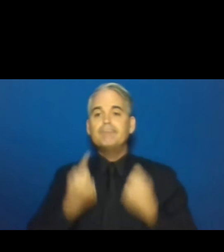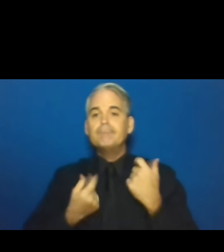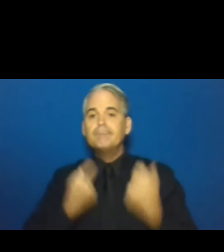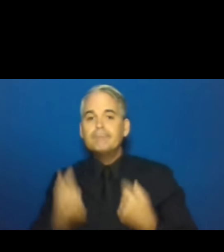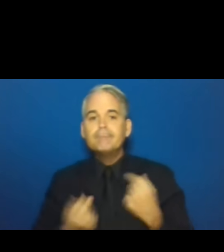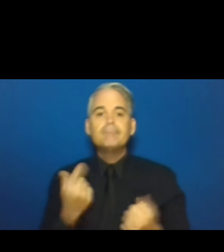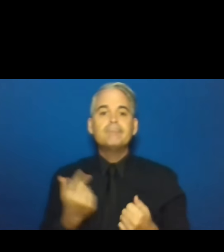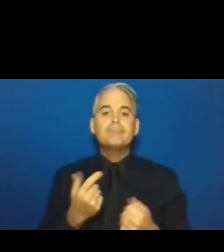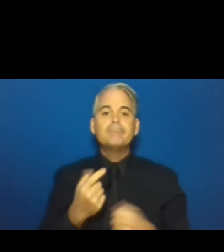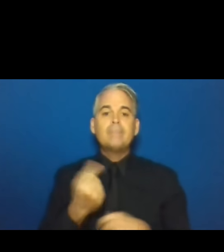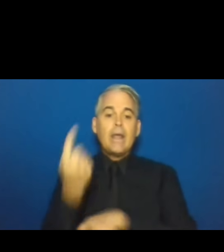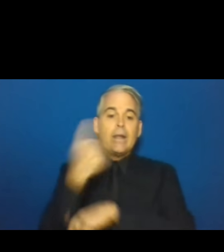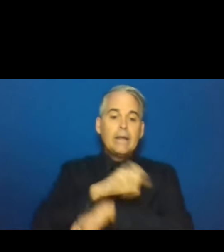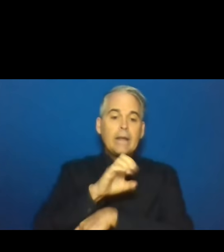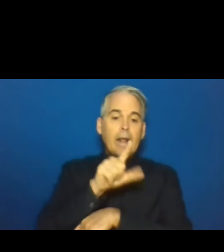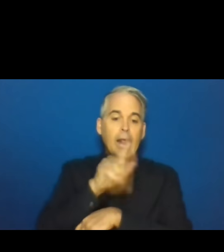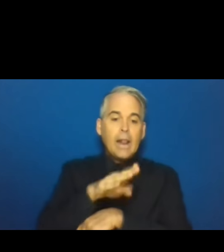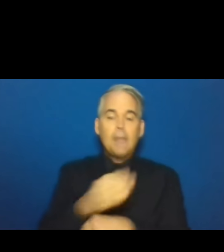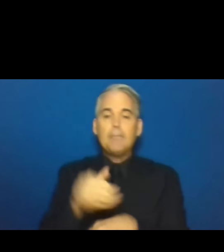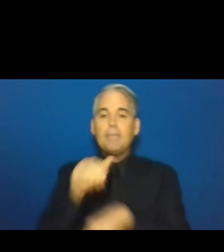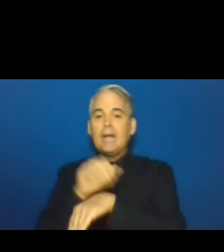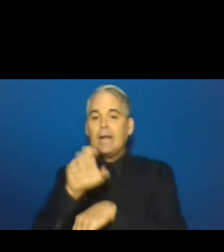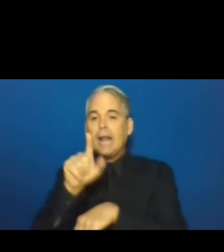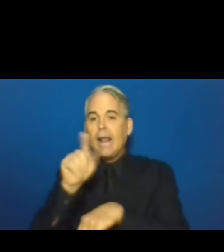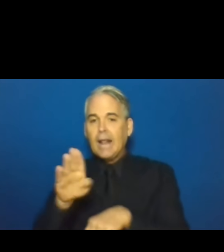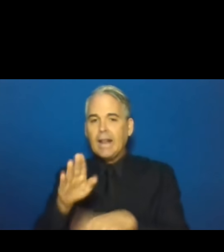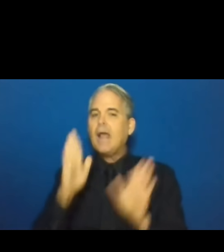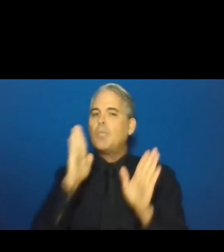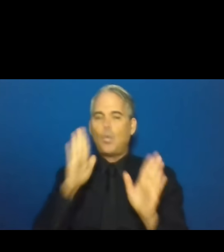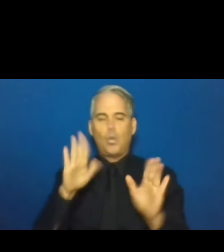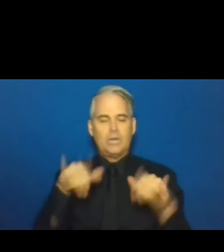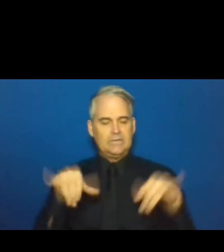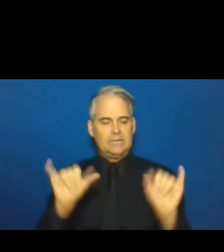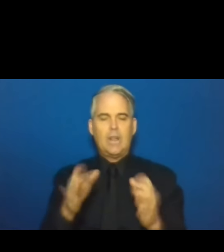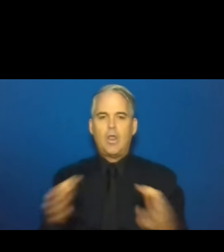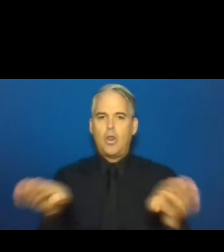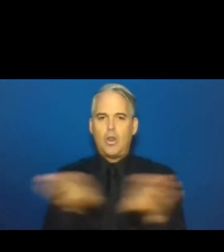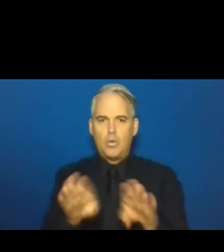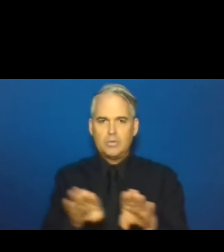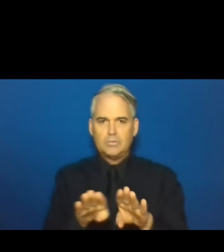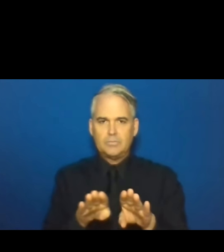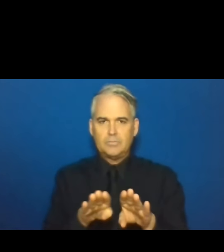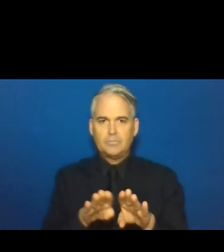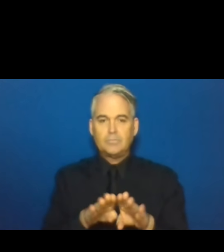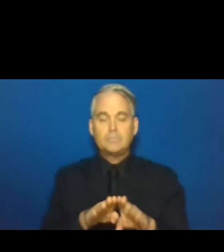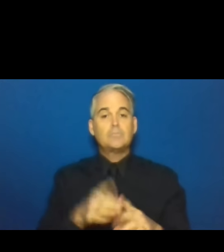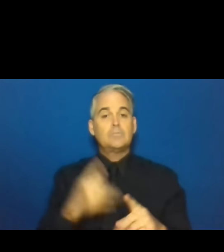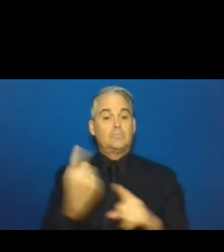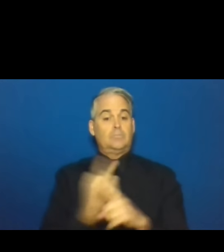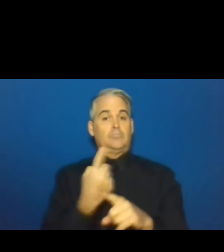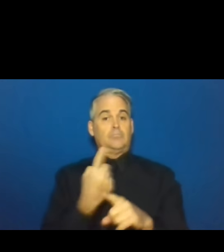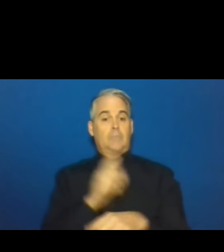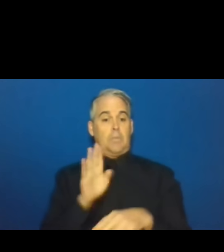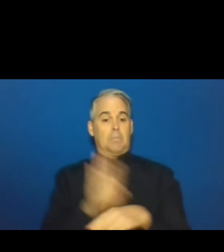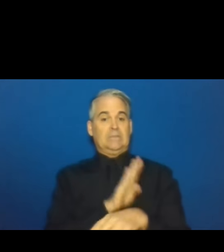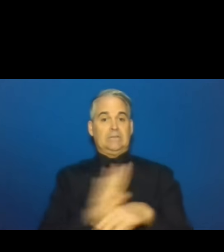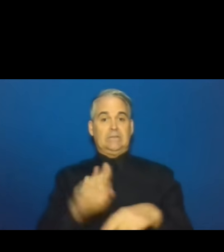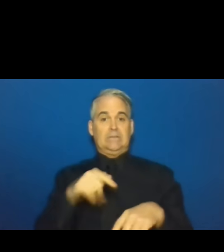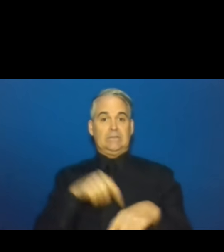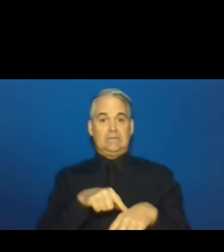and nightclubs will remain closed. Again, retail establishments will not have to change their capacity limit